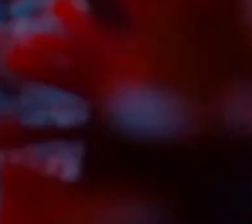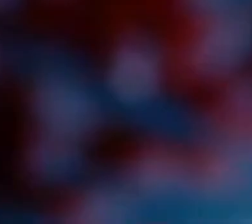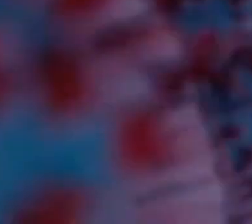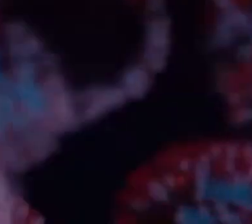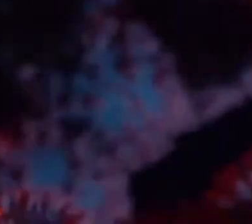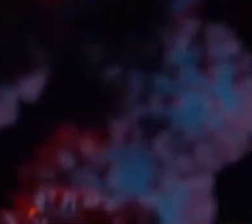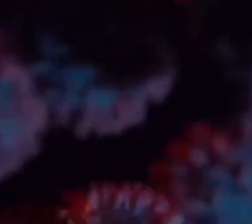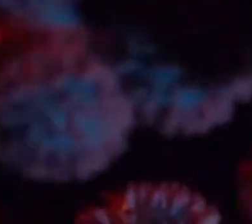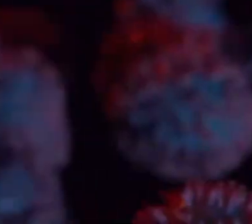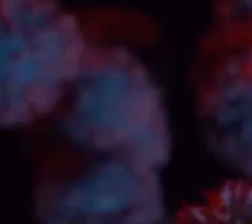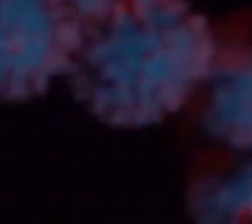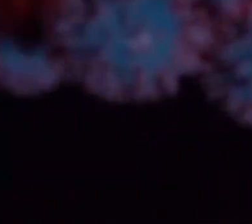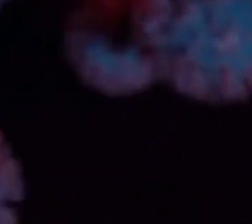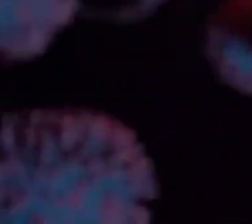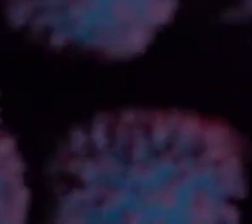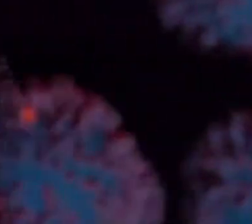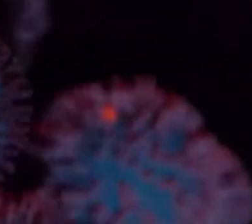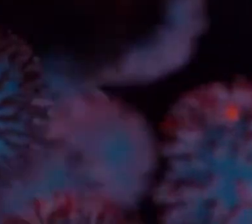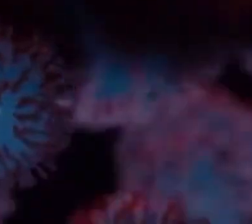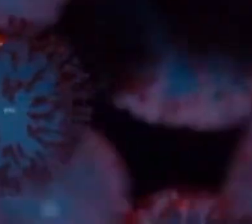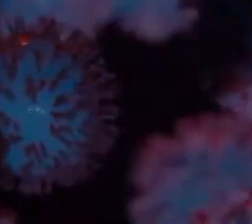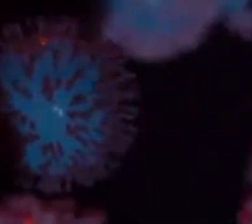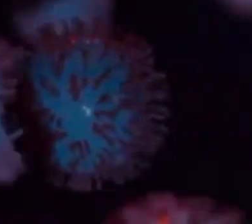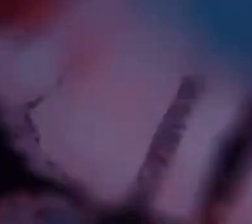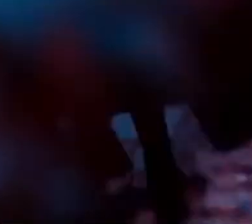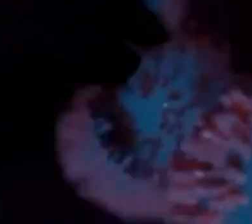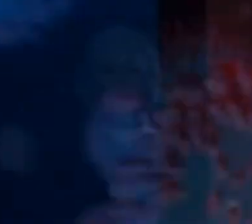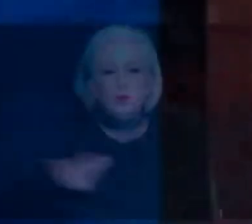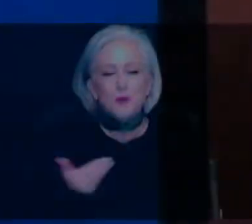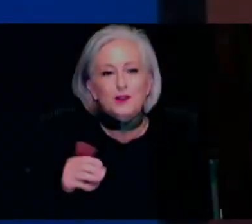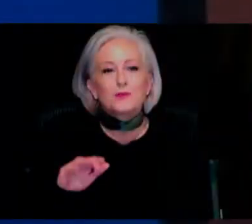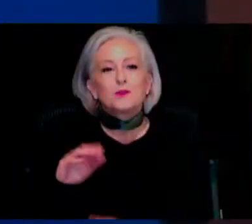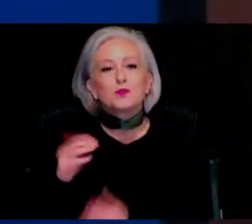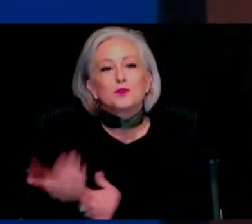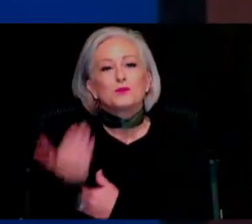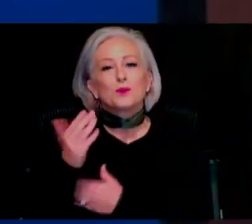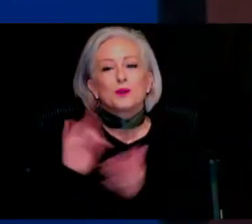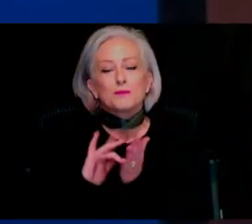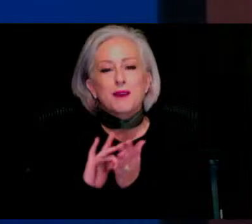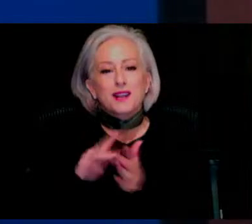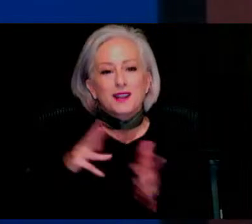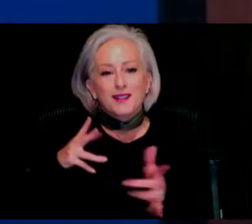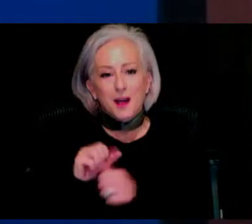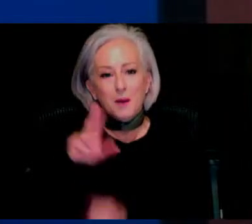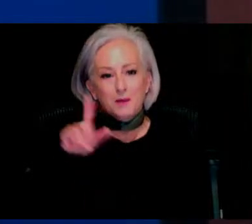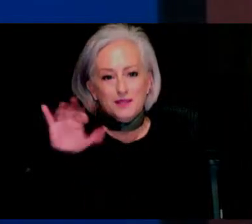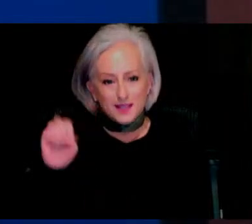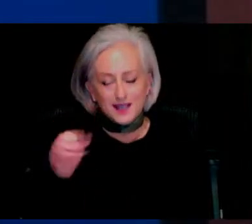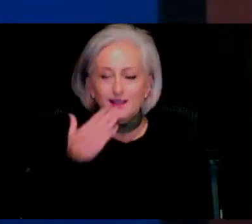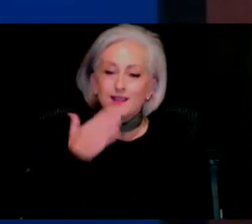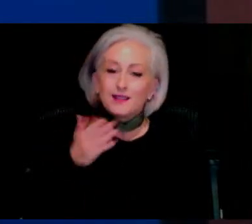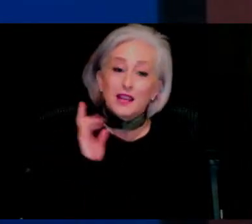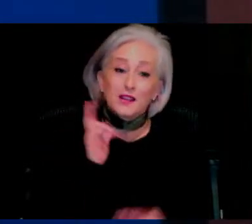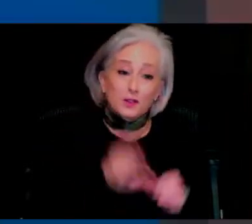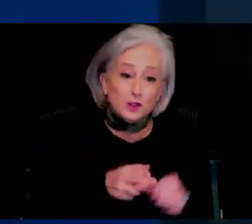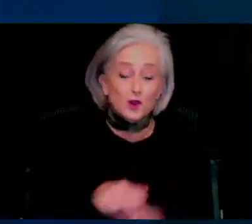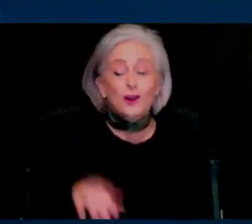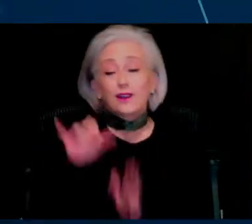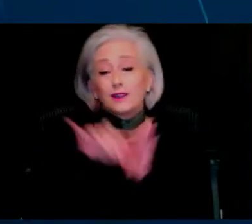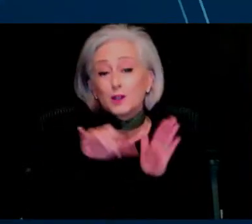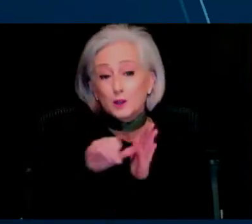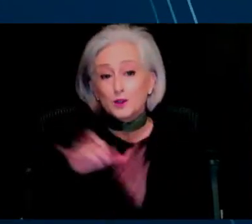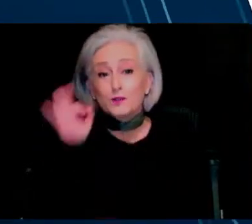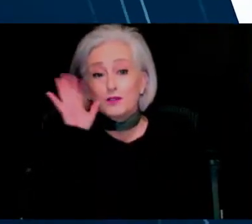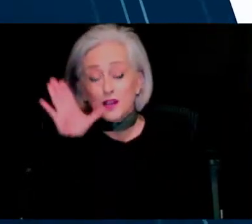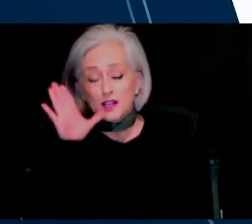Good Monday morning. It is December 6th. Welcome into the Morning Medical Update. Thank you for joining us here on Facebook and on YouTube. No doubt this is the time of year